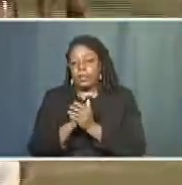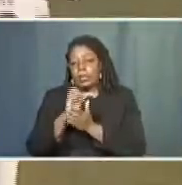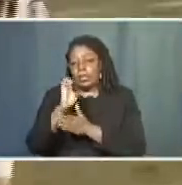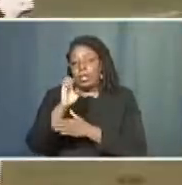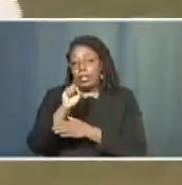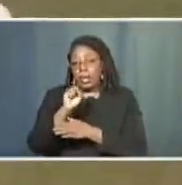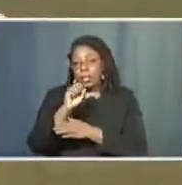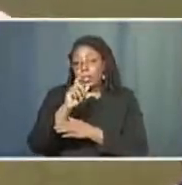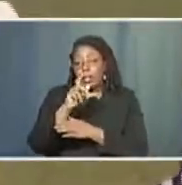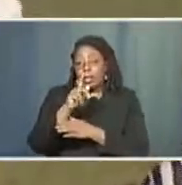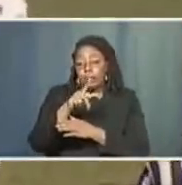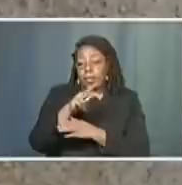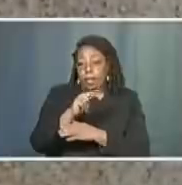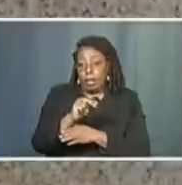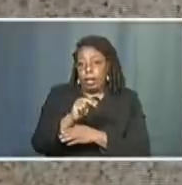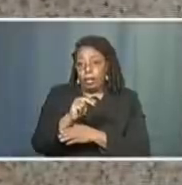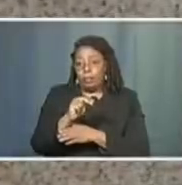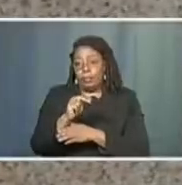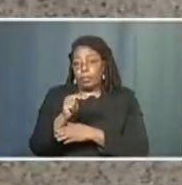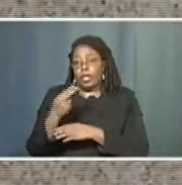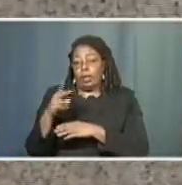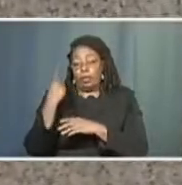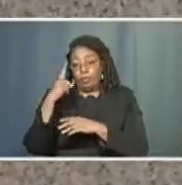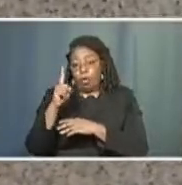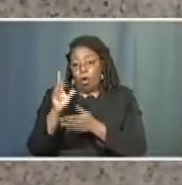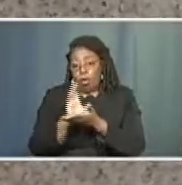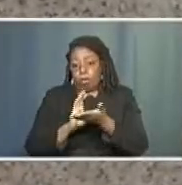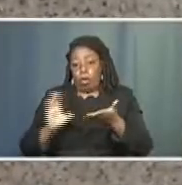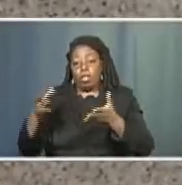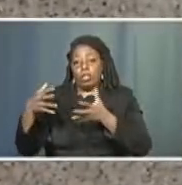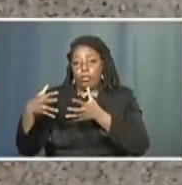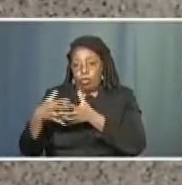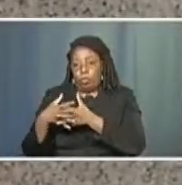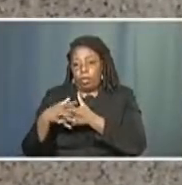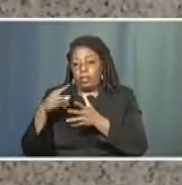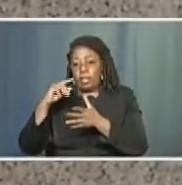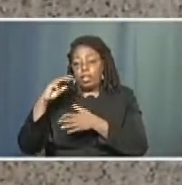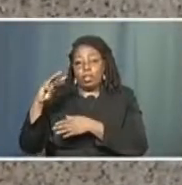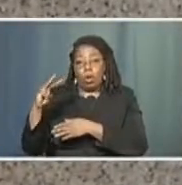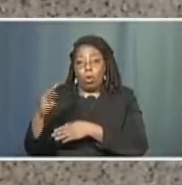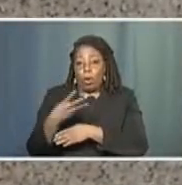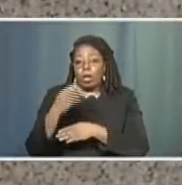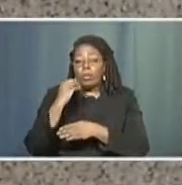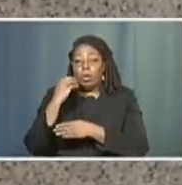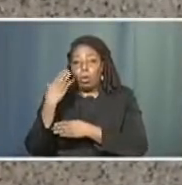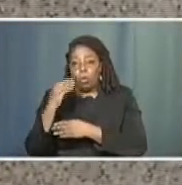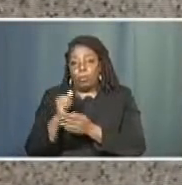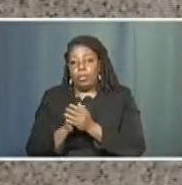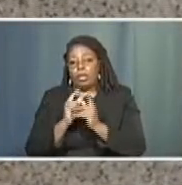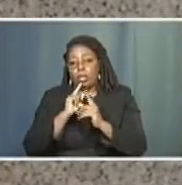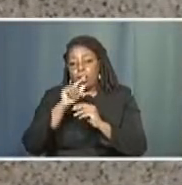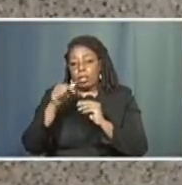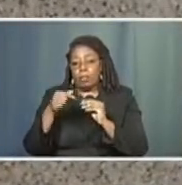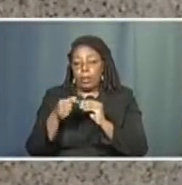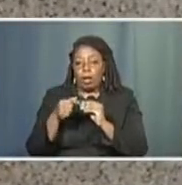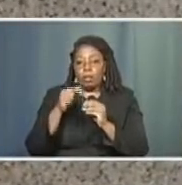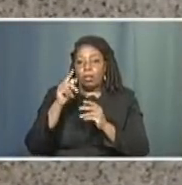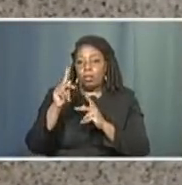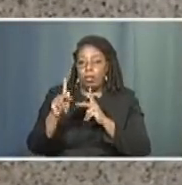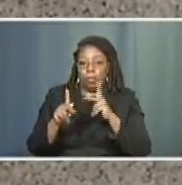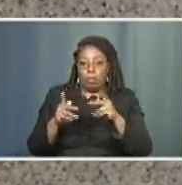in their campaign for college football, the title of that was Welcome Home. And it basically talks about the fact that fans are